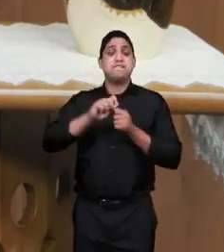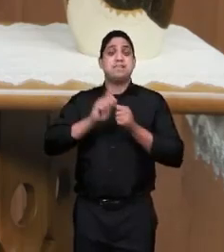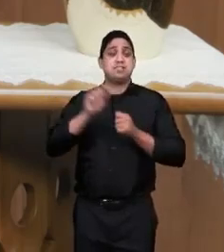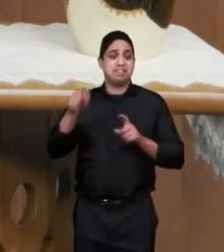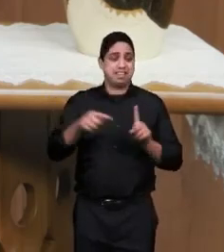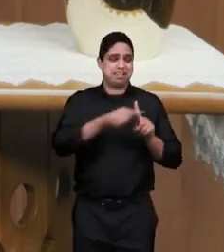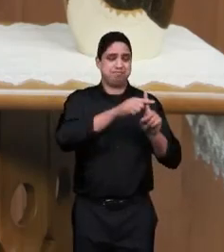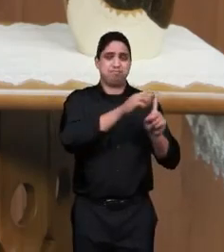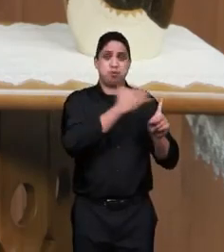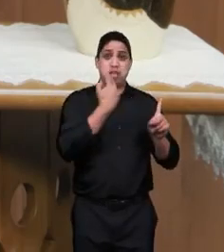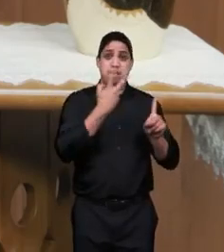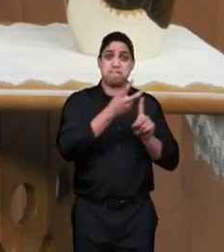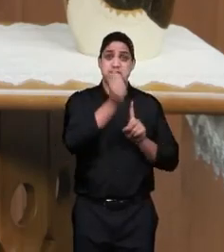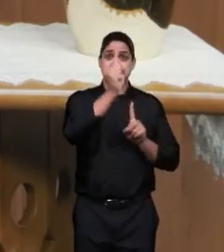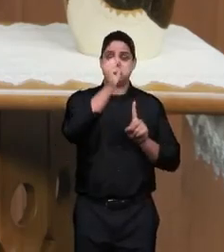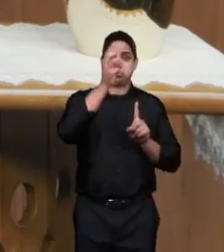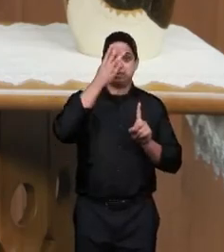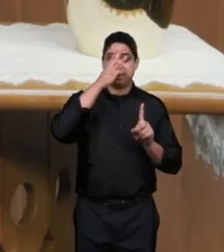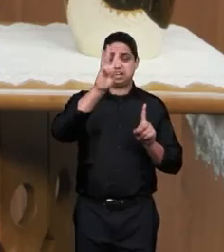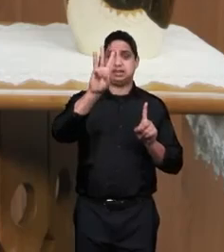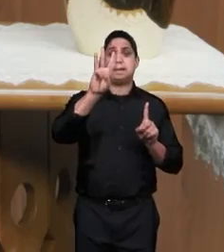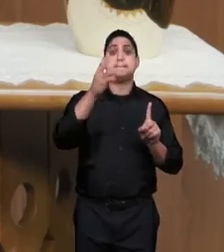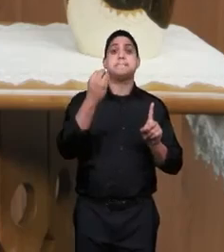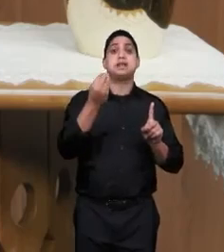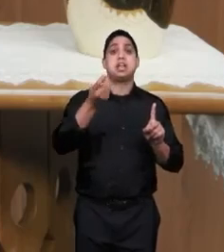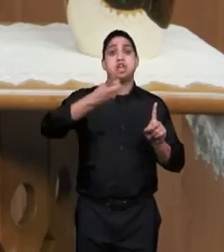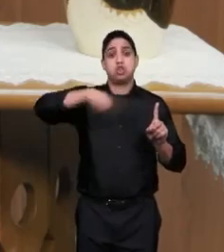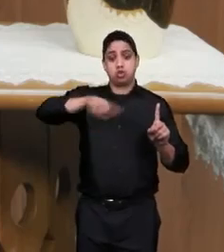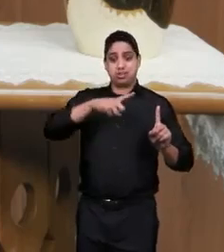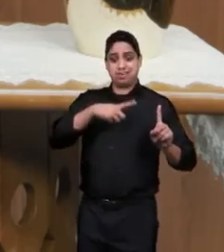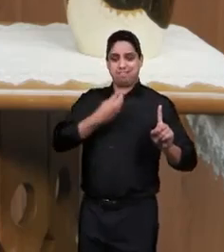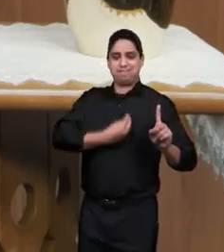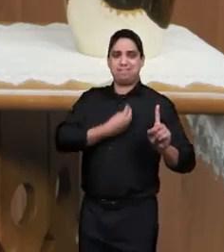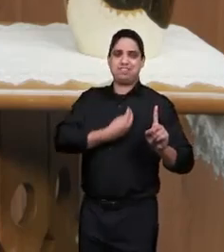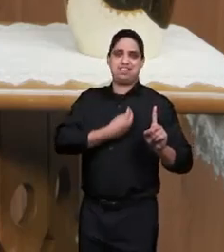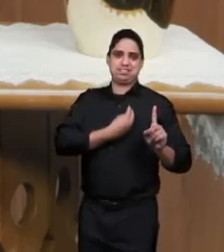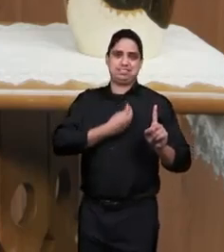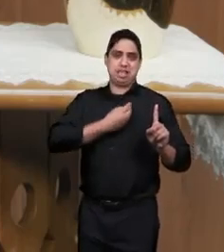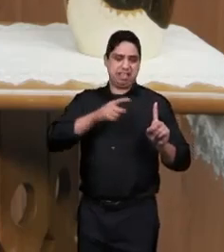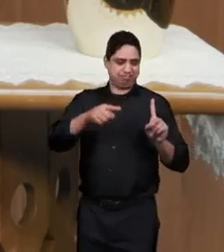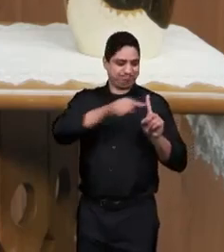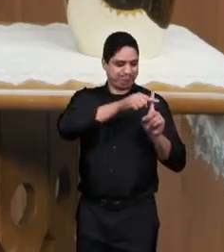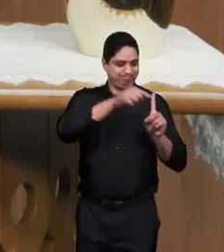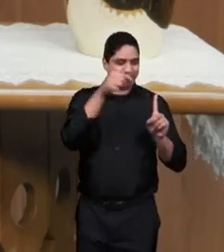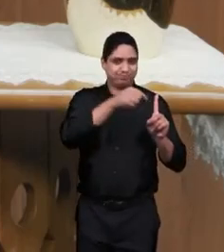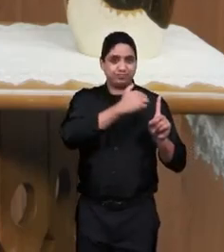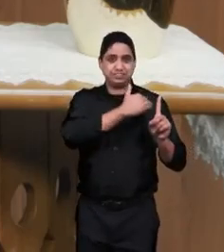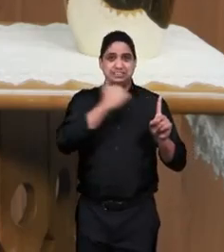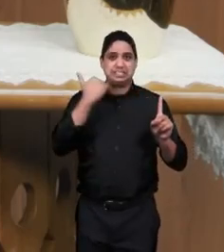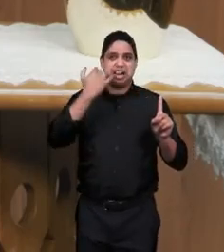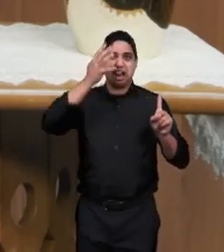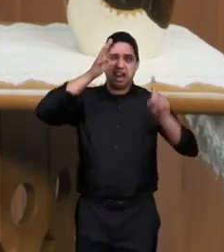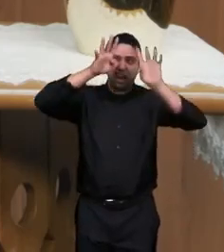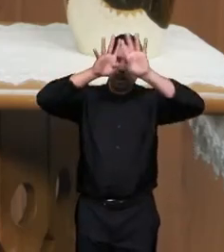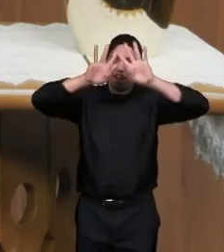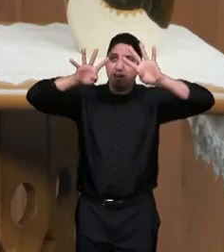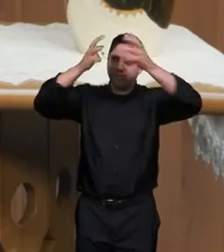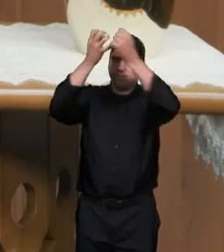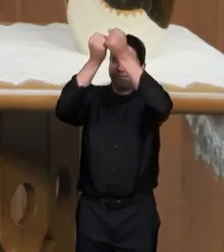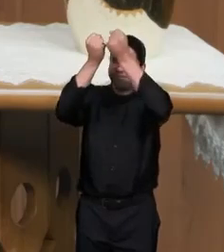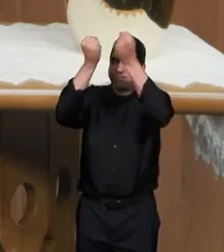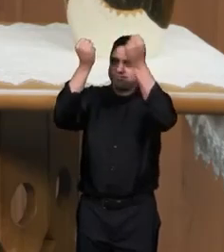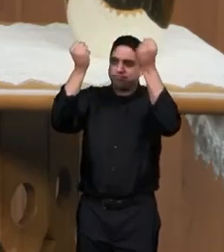go through death and to be victorious in his resurrection, to give us life as he died on the cross. The